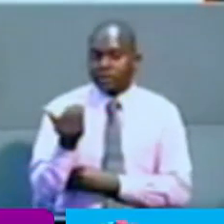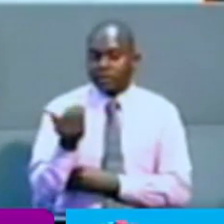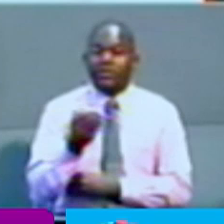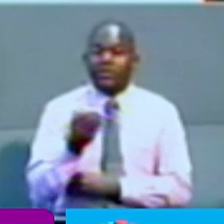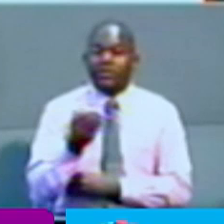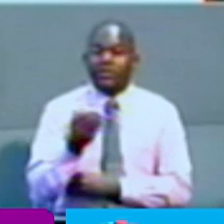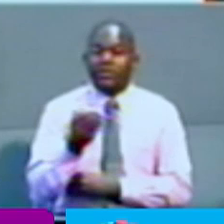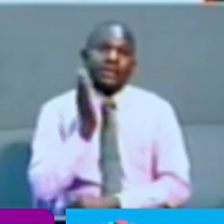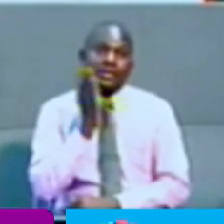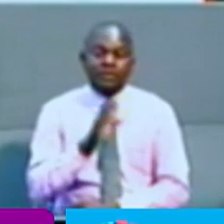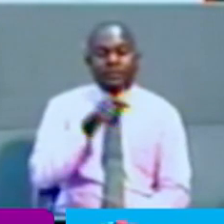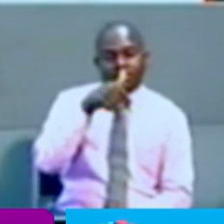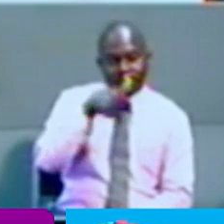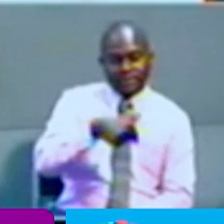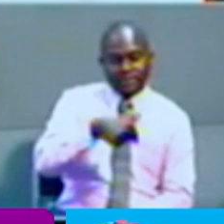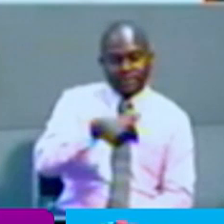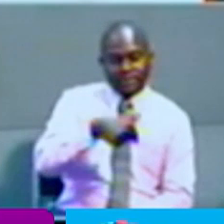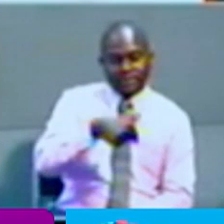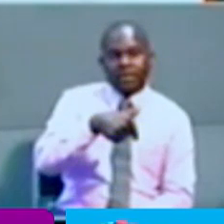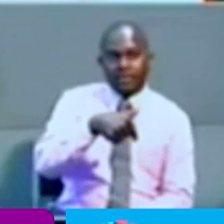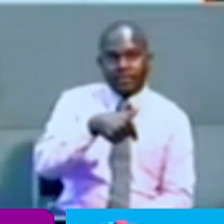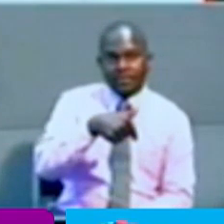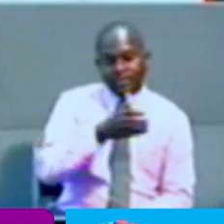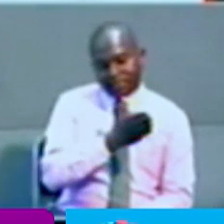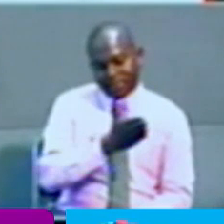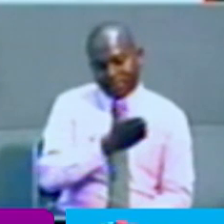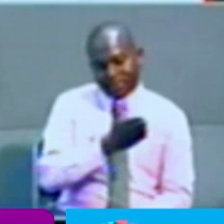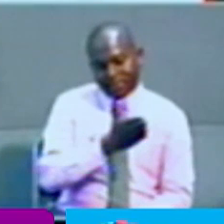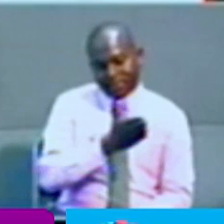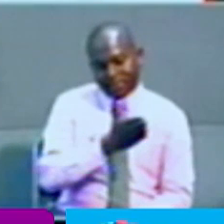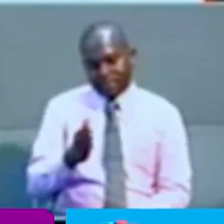But in the English way, 1900 hours up to